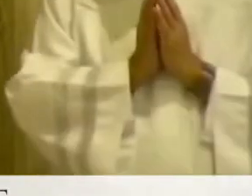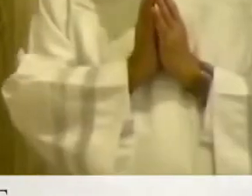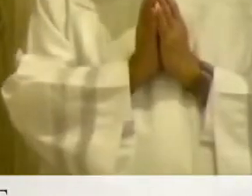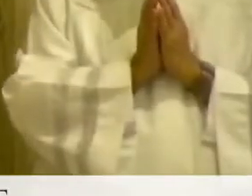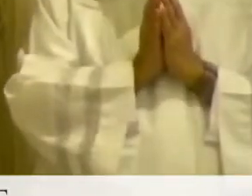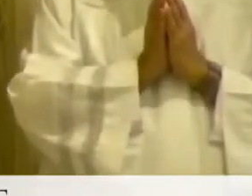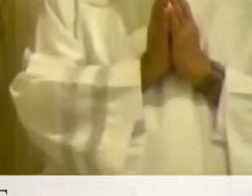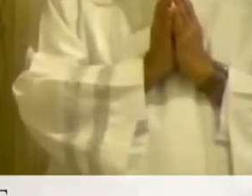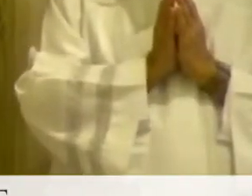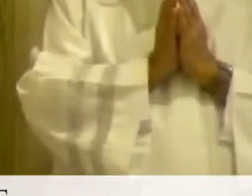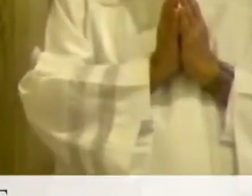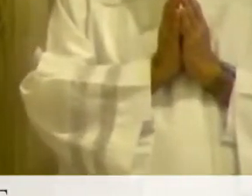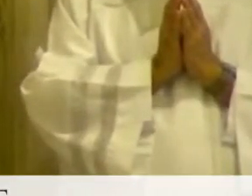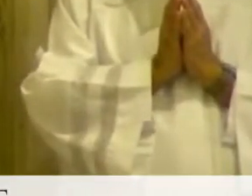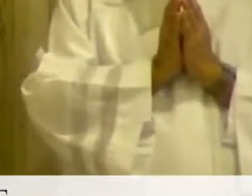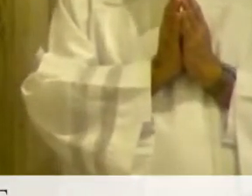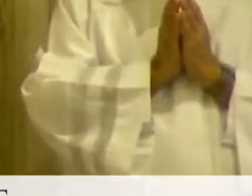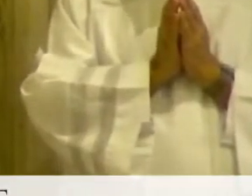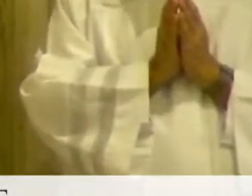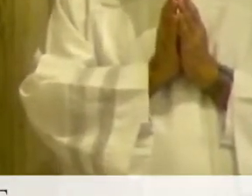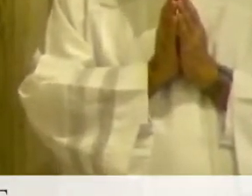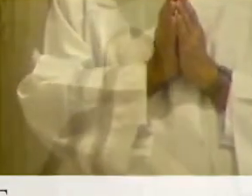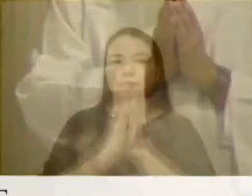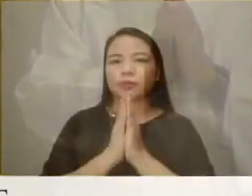Let us pray.